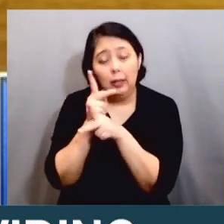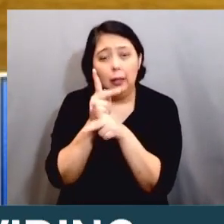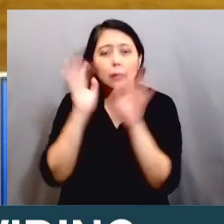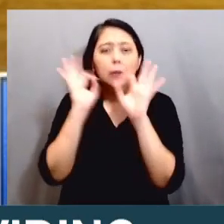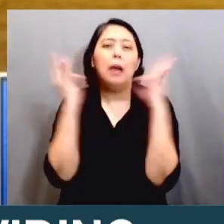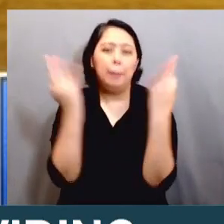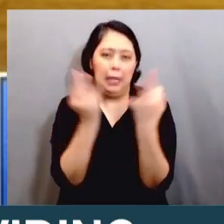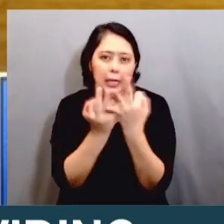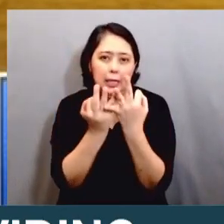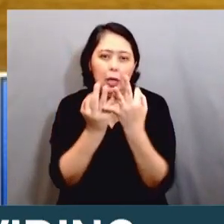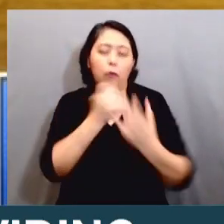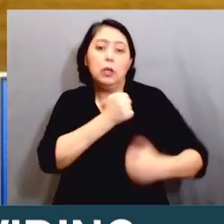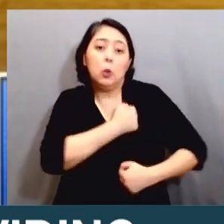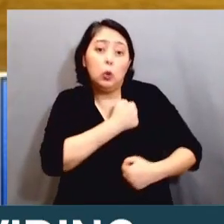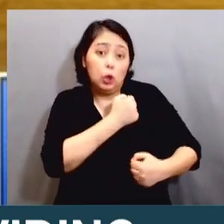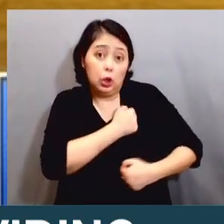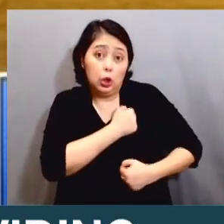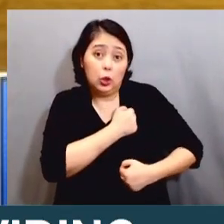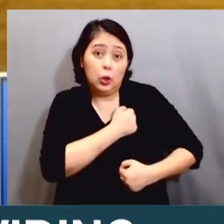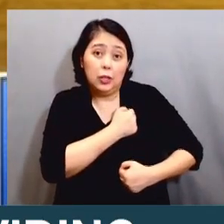soldiers